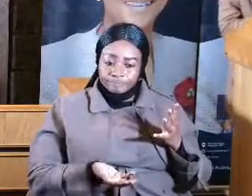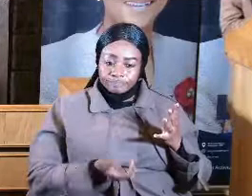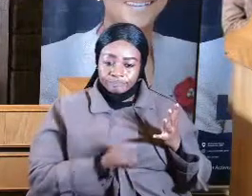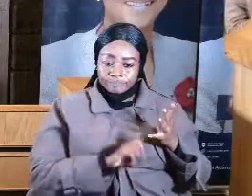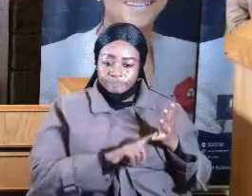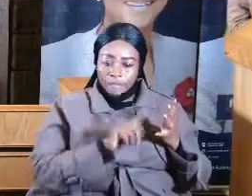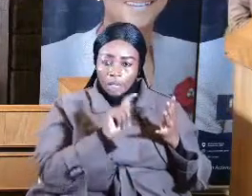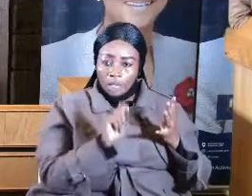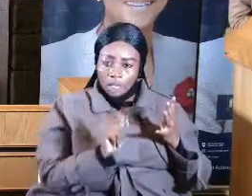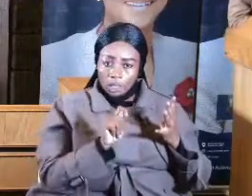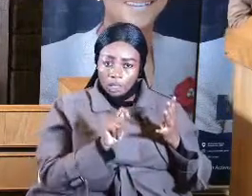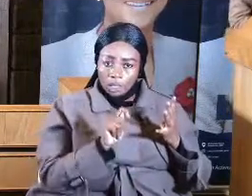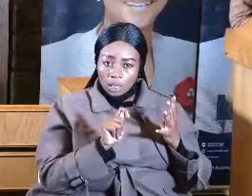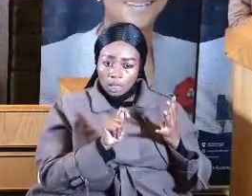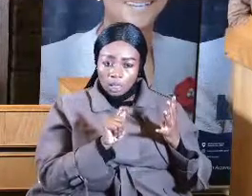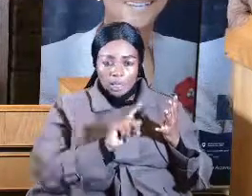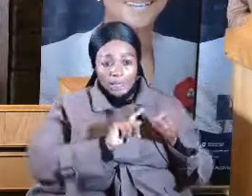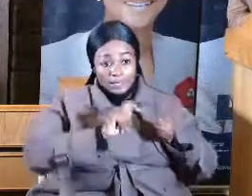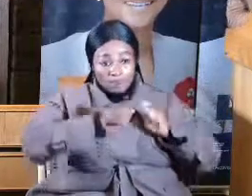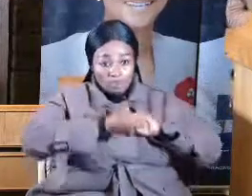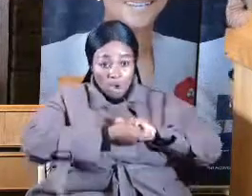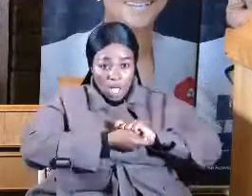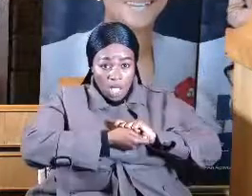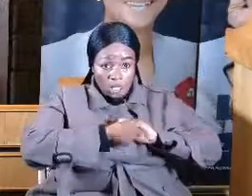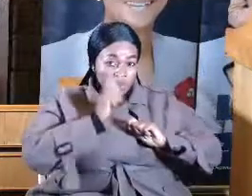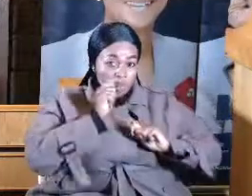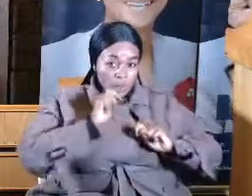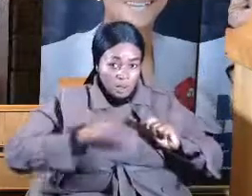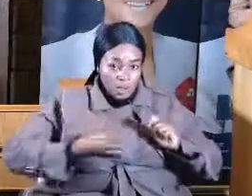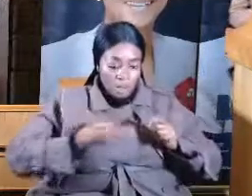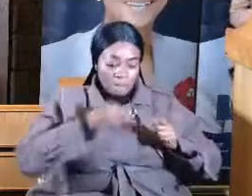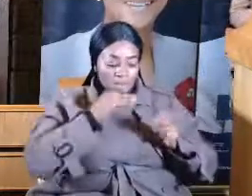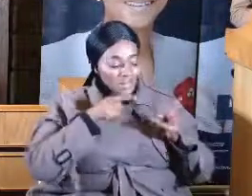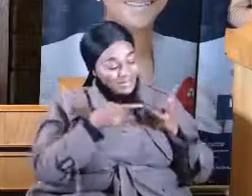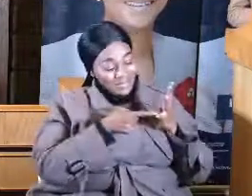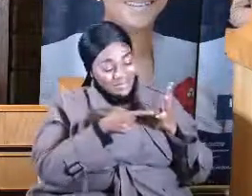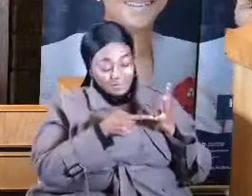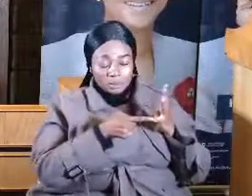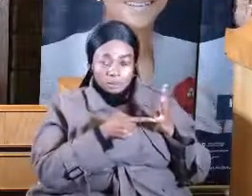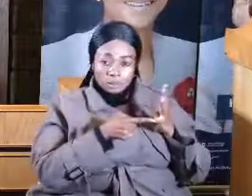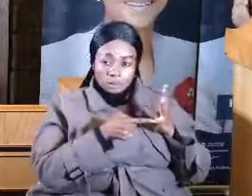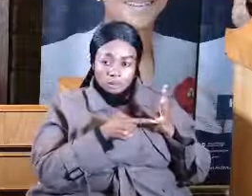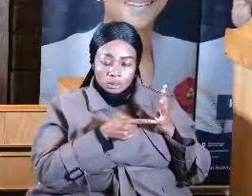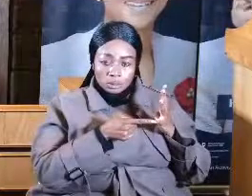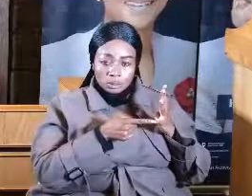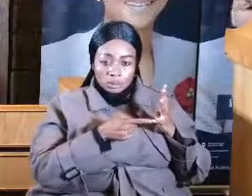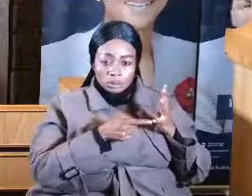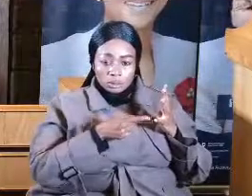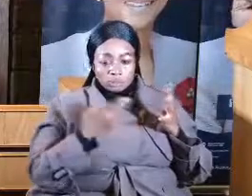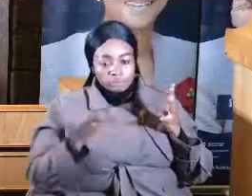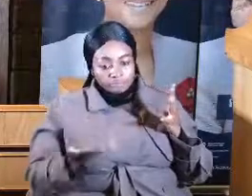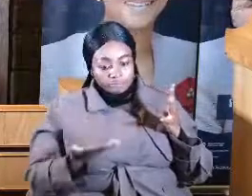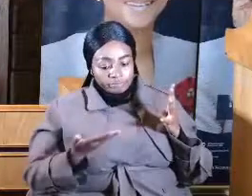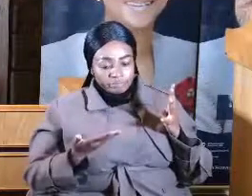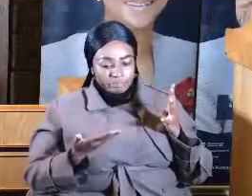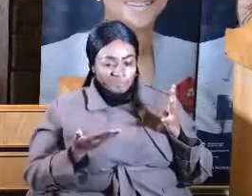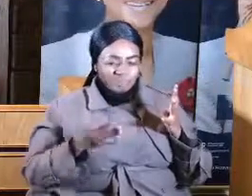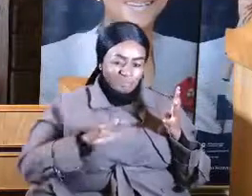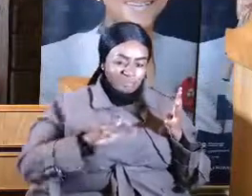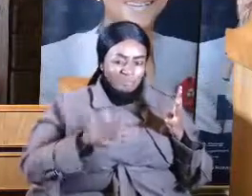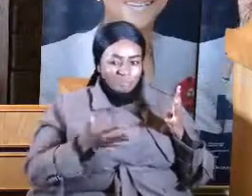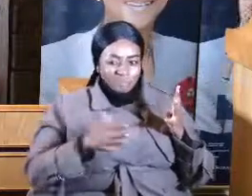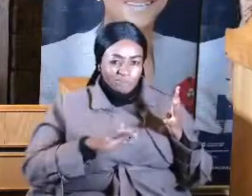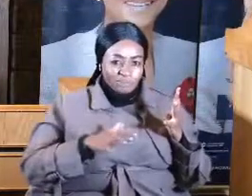we get the T, which is transgender. This is a person whose gender identity does